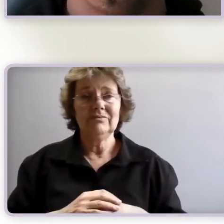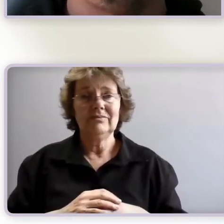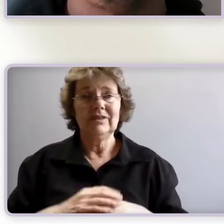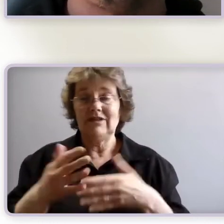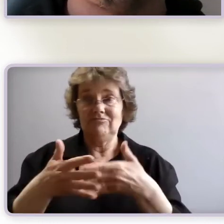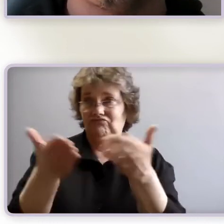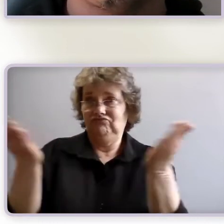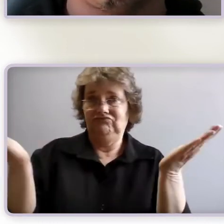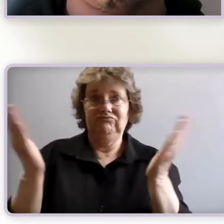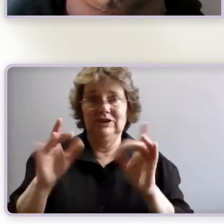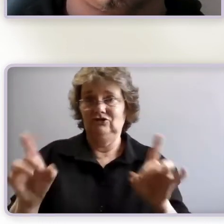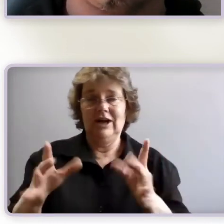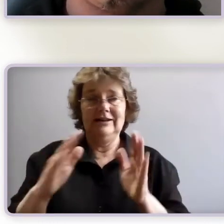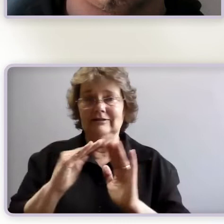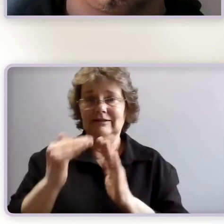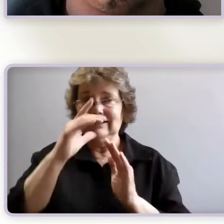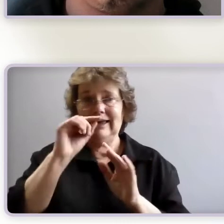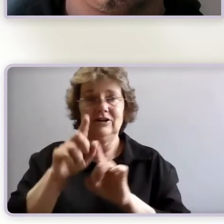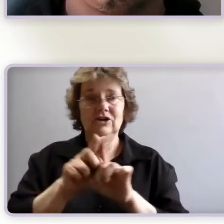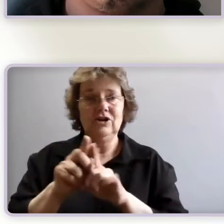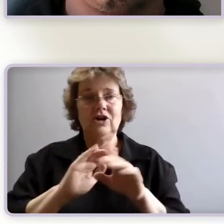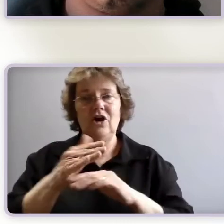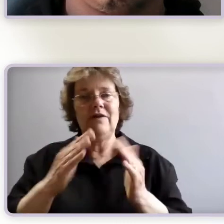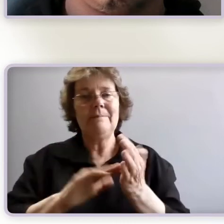about medical services and inclusion?